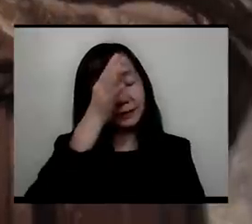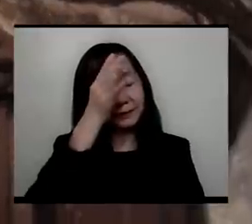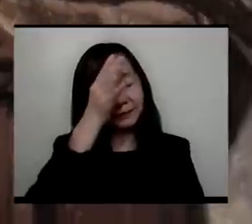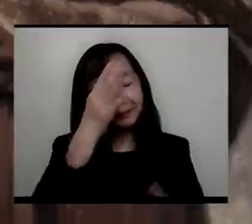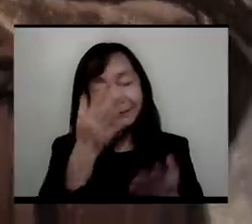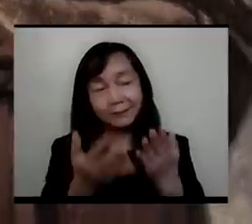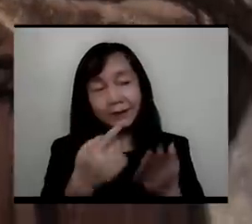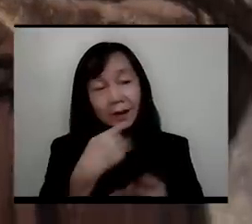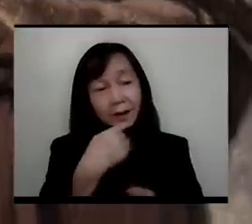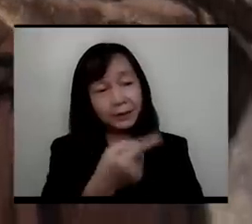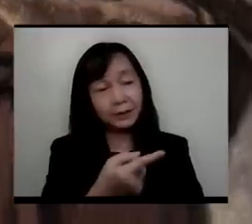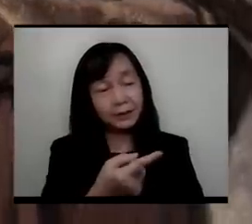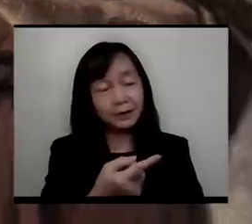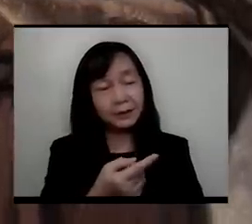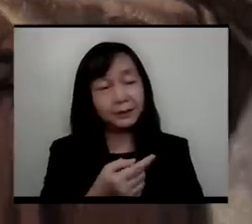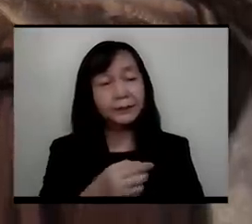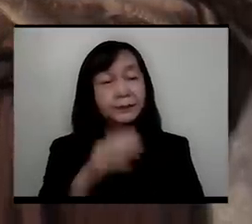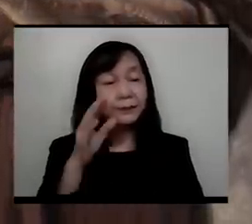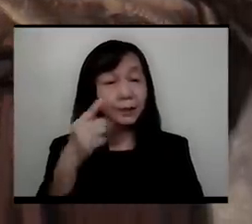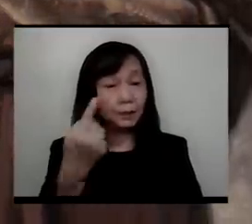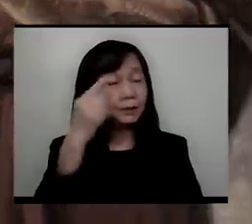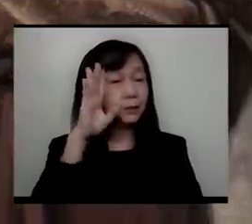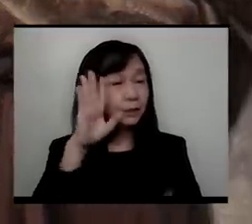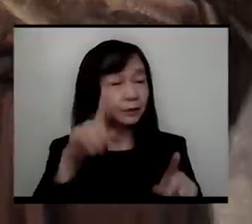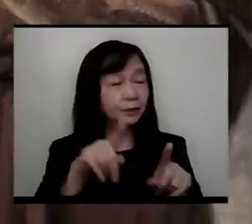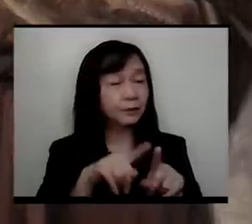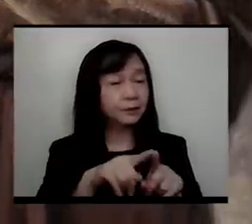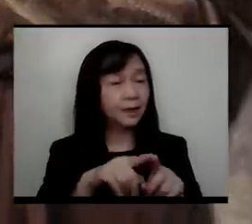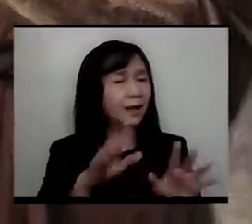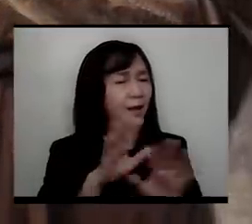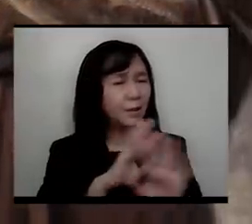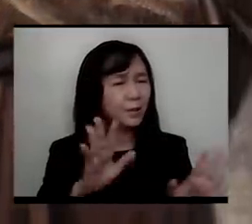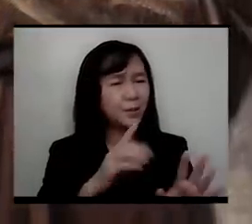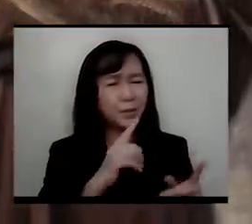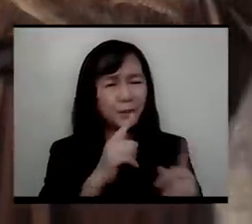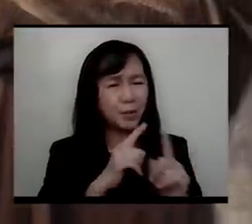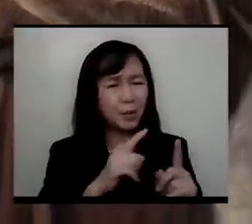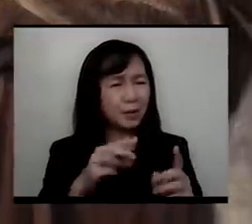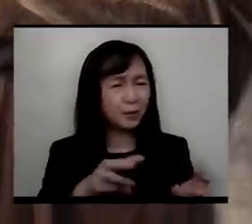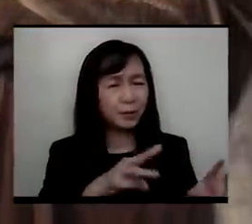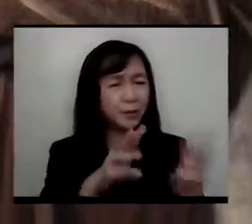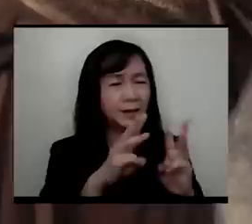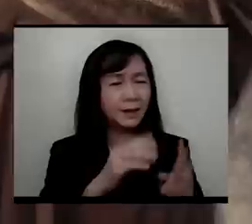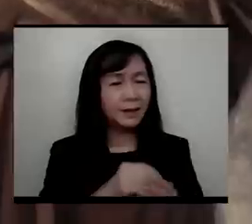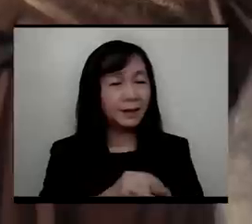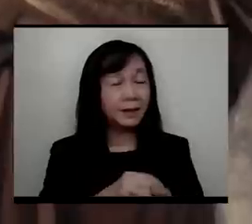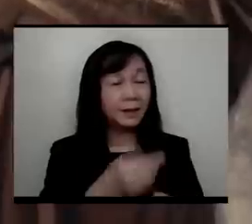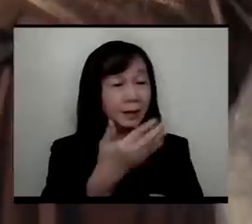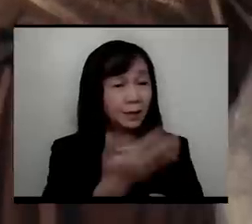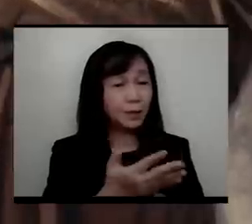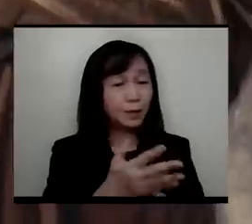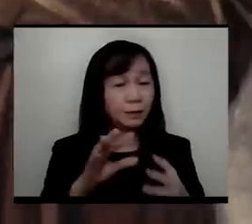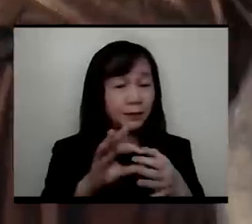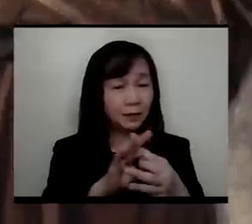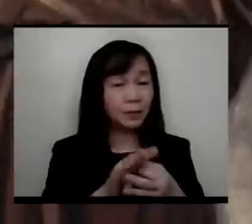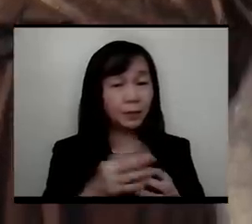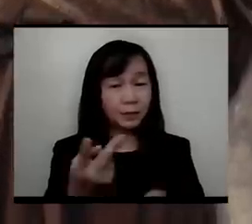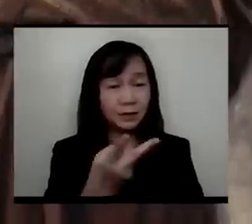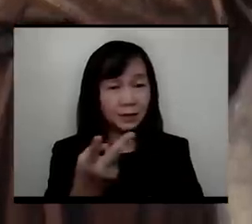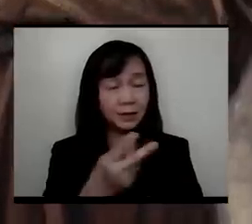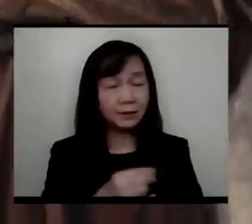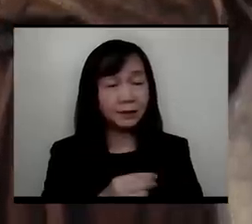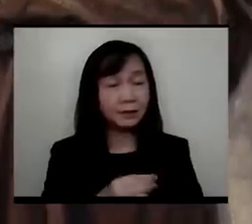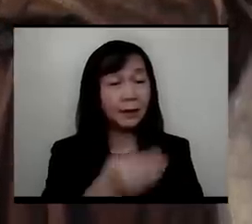telling The elder brother Don't talk that way You belong to each other And you